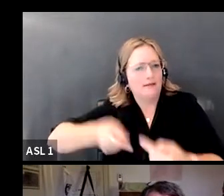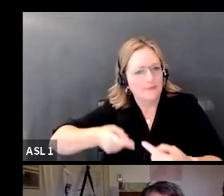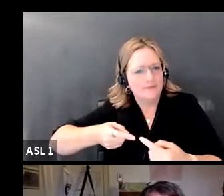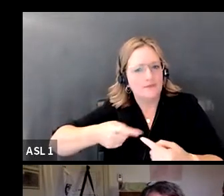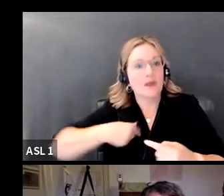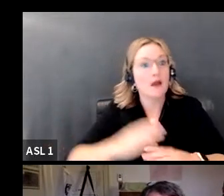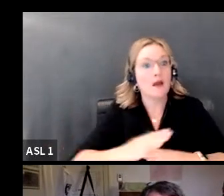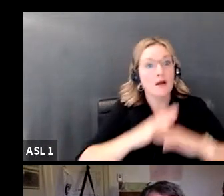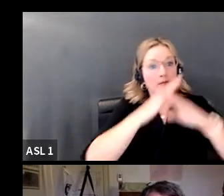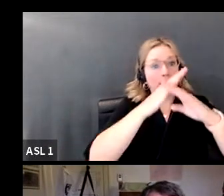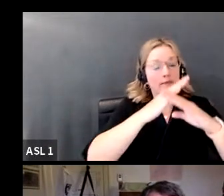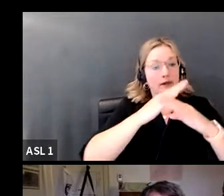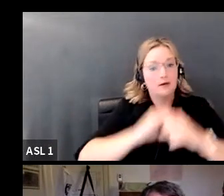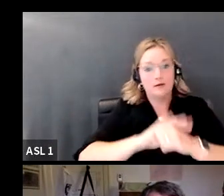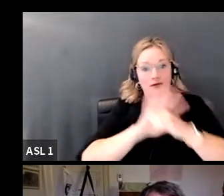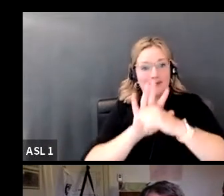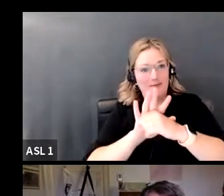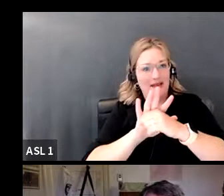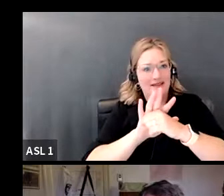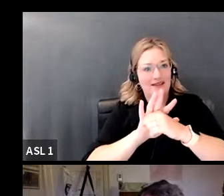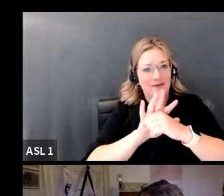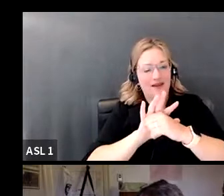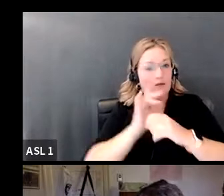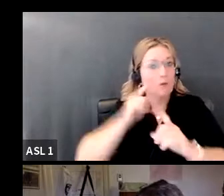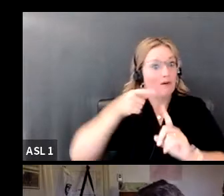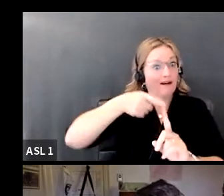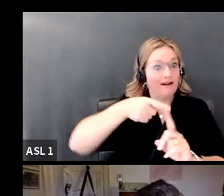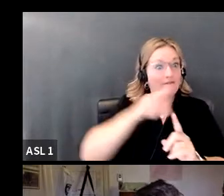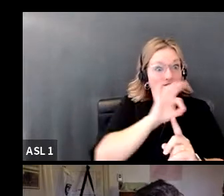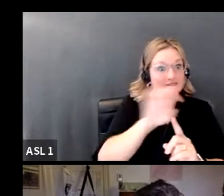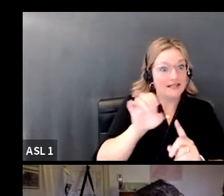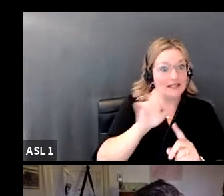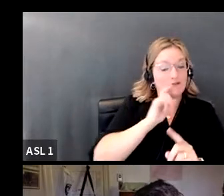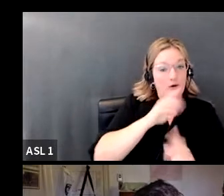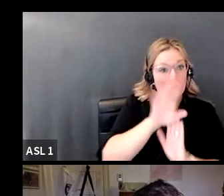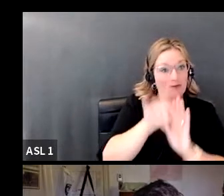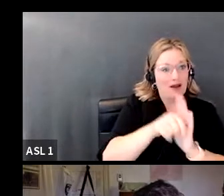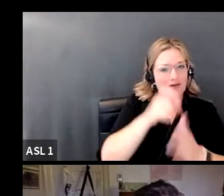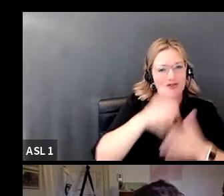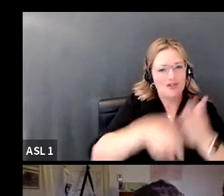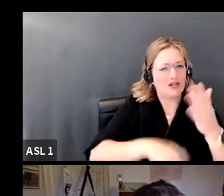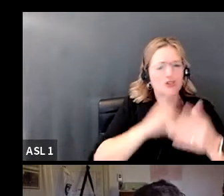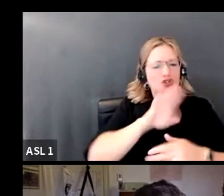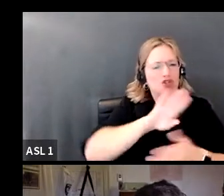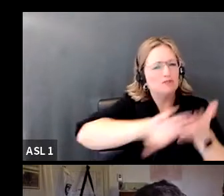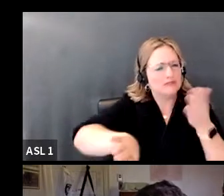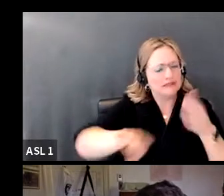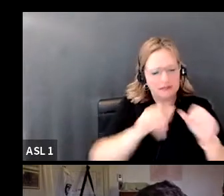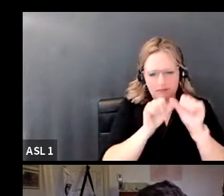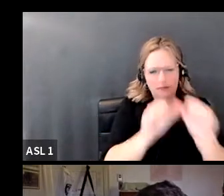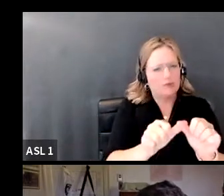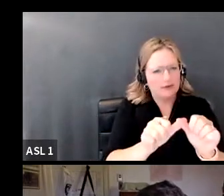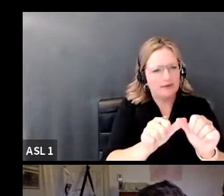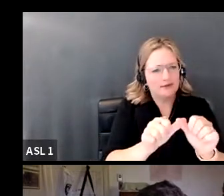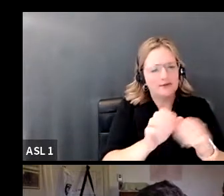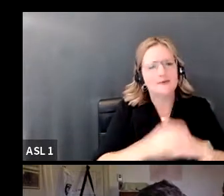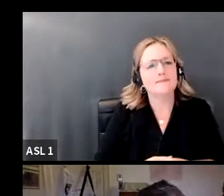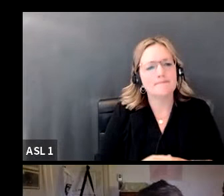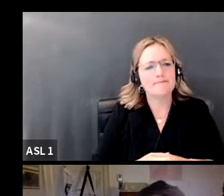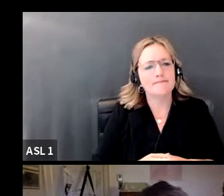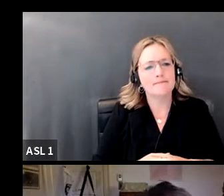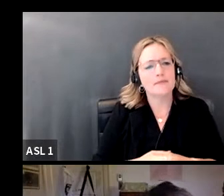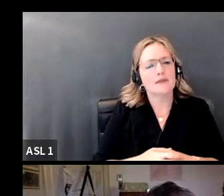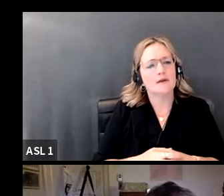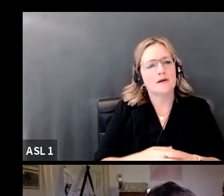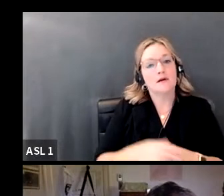pandemic program recovery such as fees for background checks should not be reinstituted in recognizing the importance of